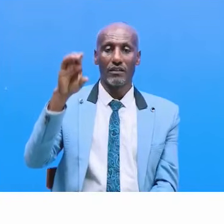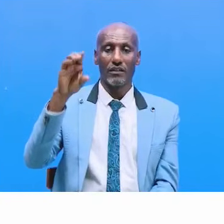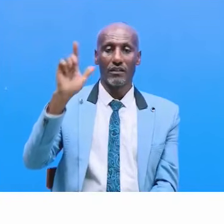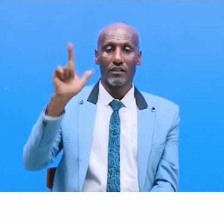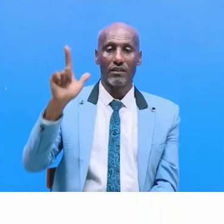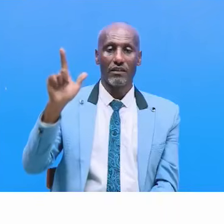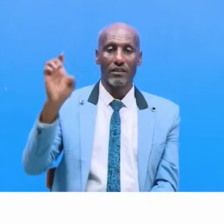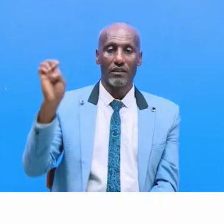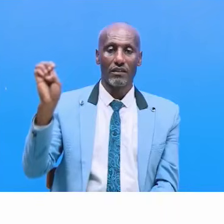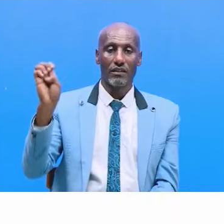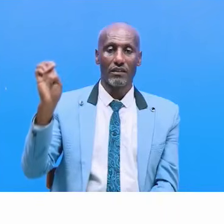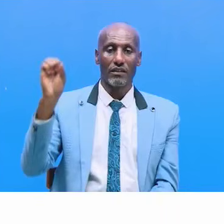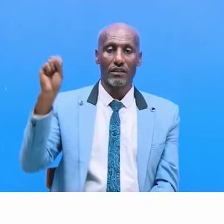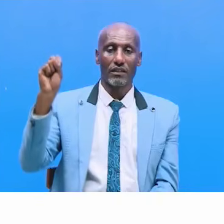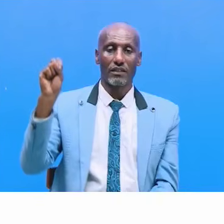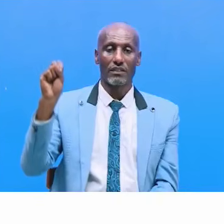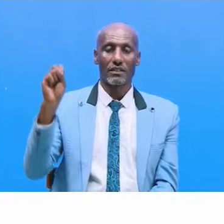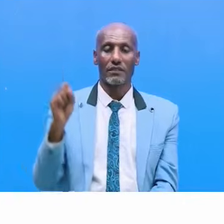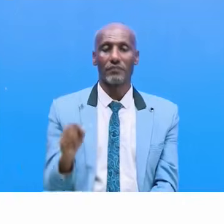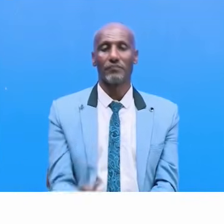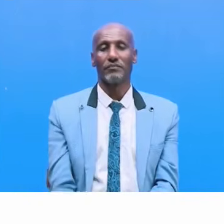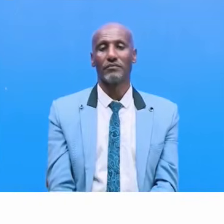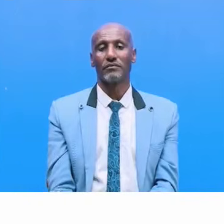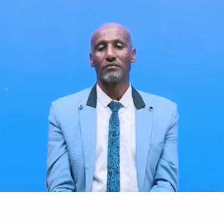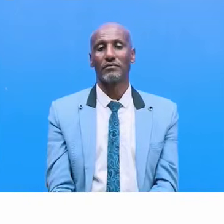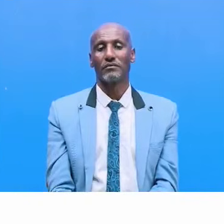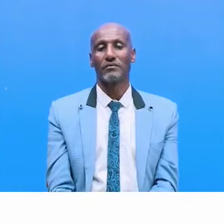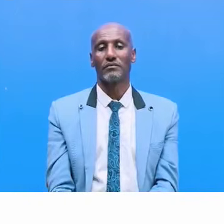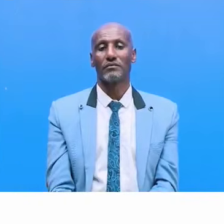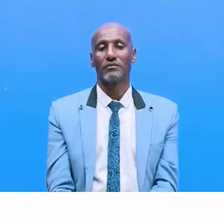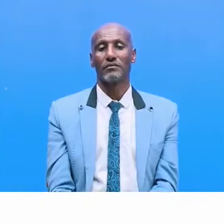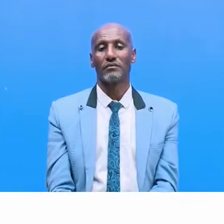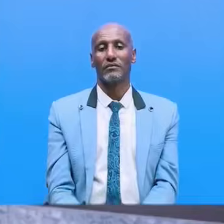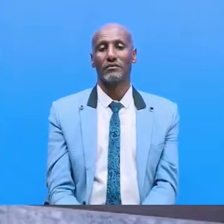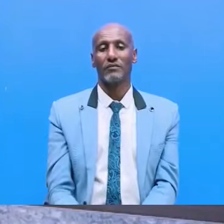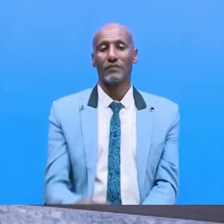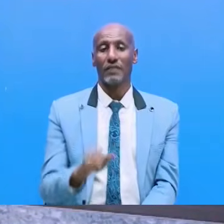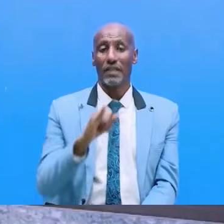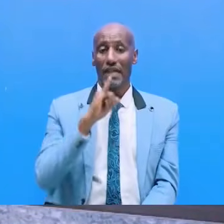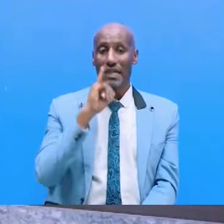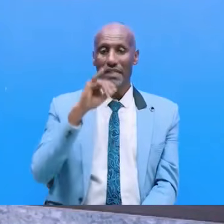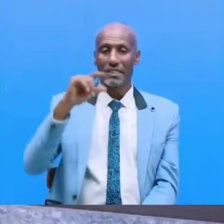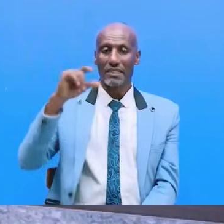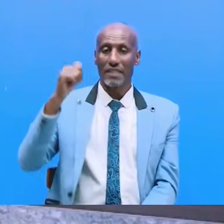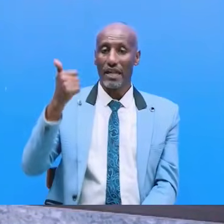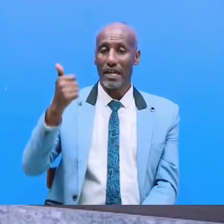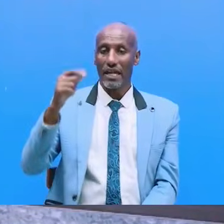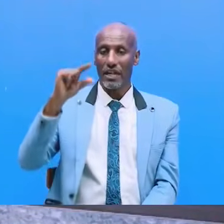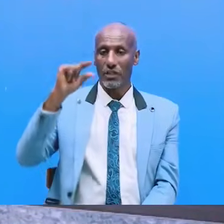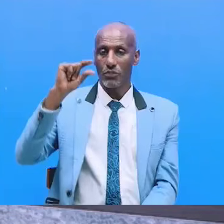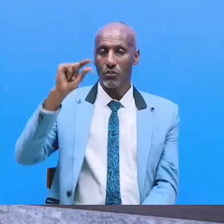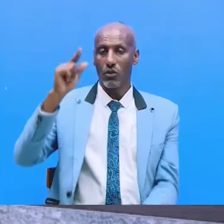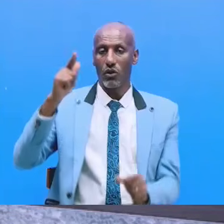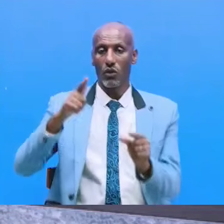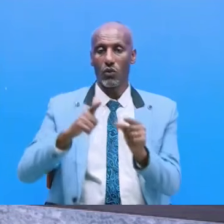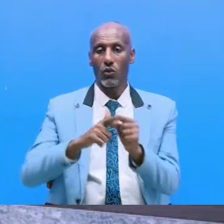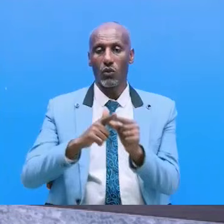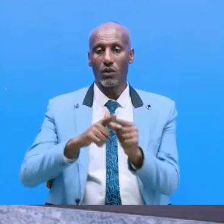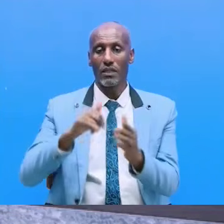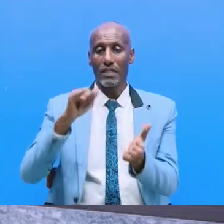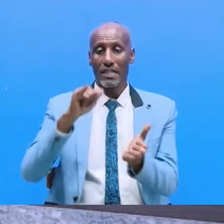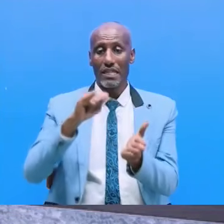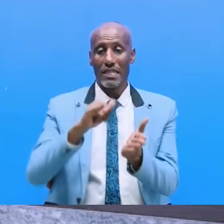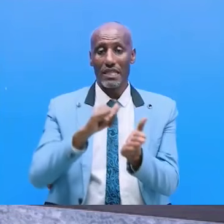Articles. So as a definition, we can say article is a small word that we can